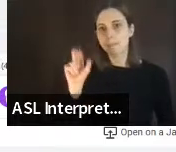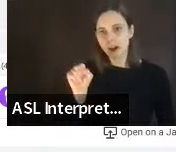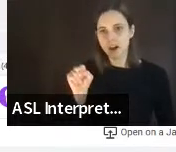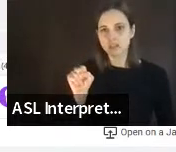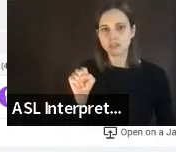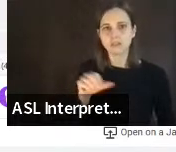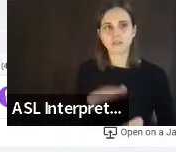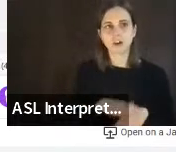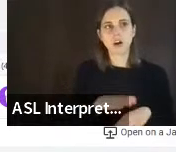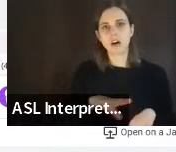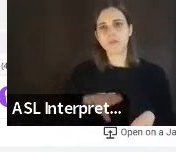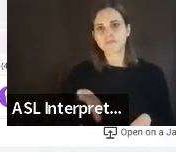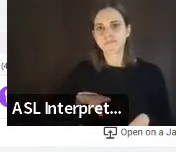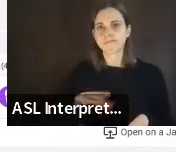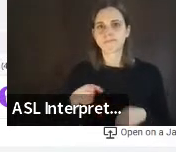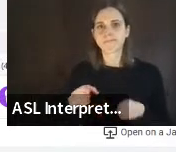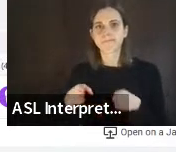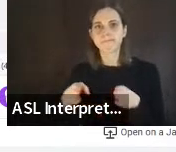good thing.